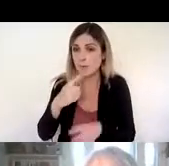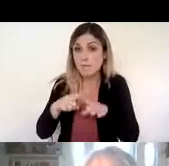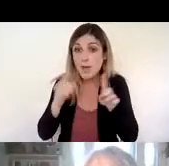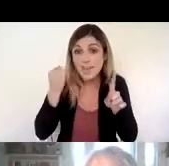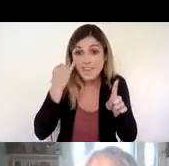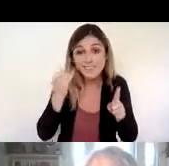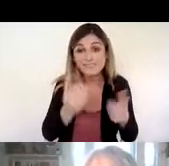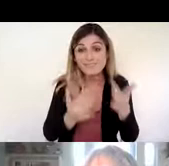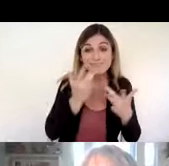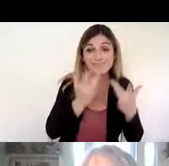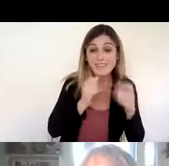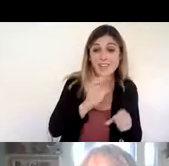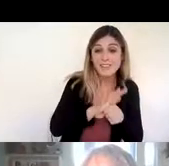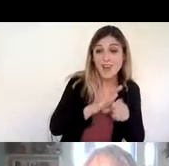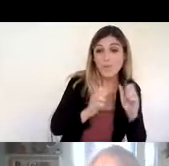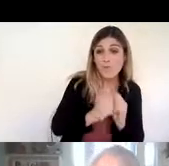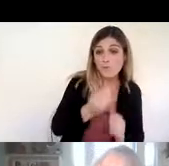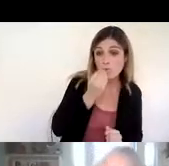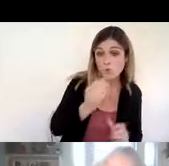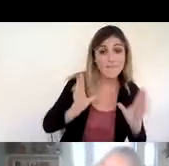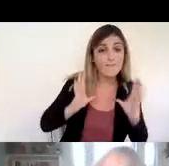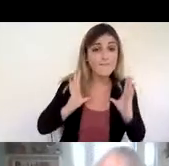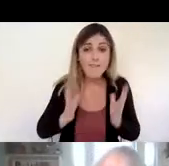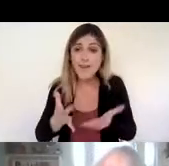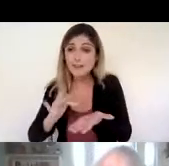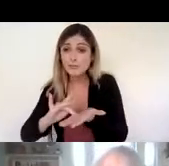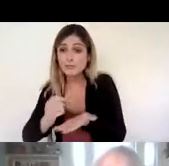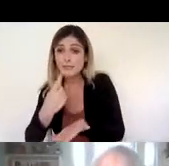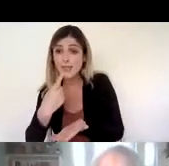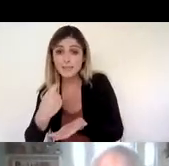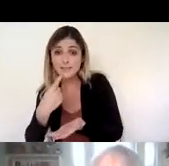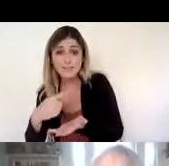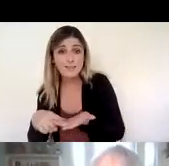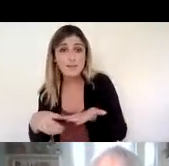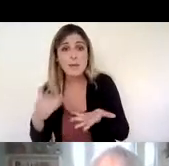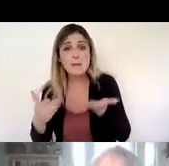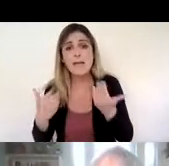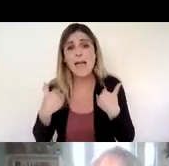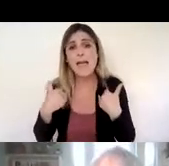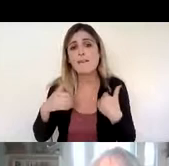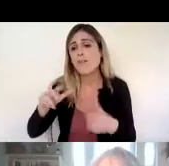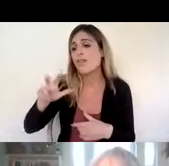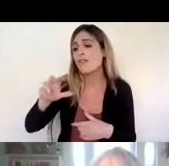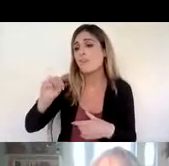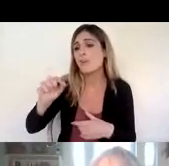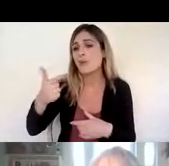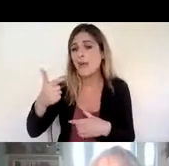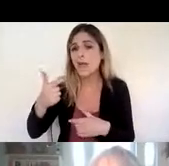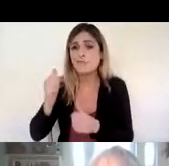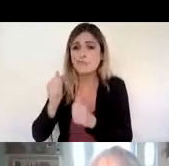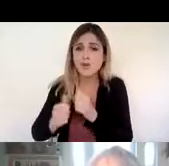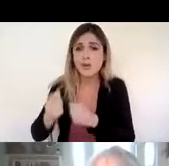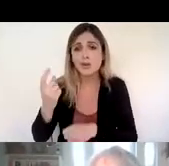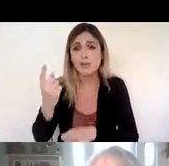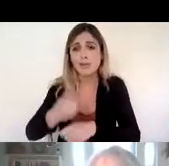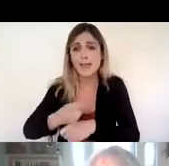short, it's okay to make up the difference with the supplement. And getting maybe 300 milligrams of calcium per day from a